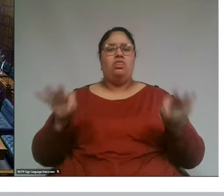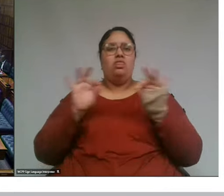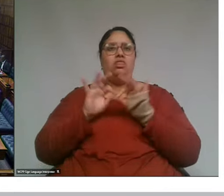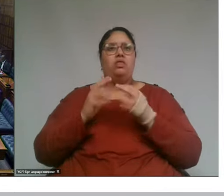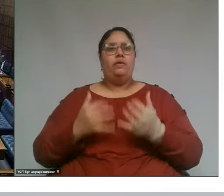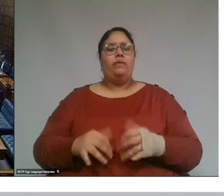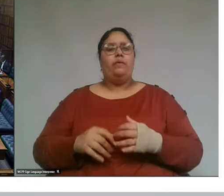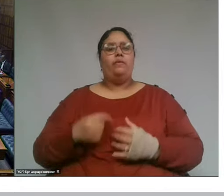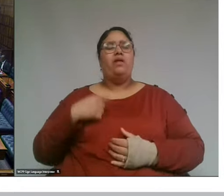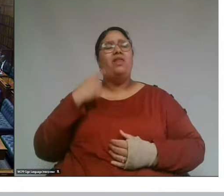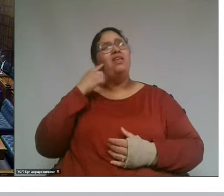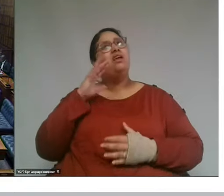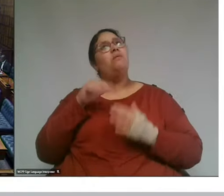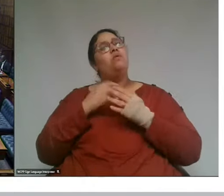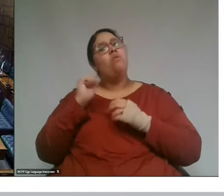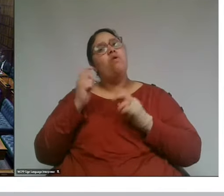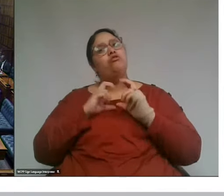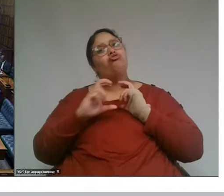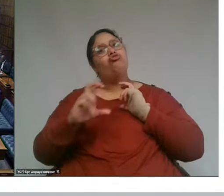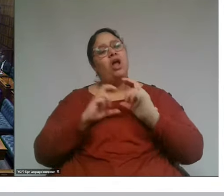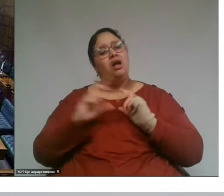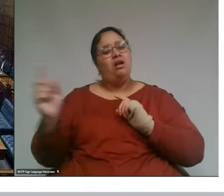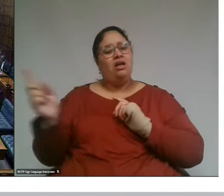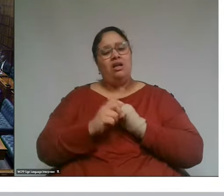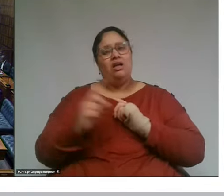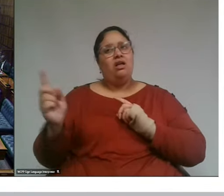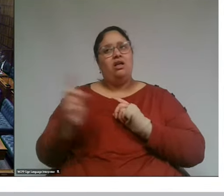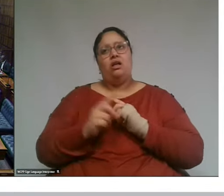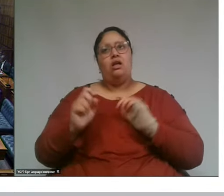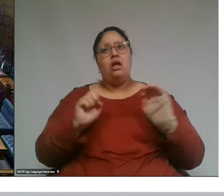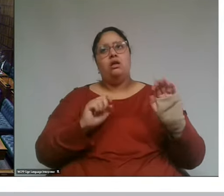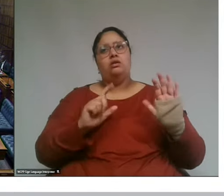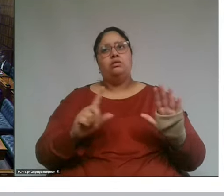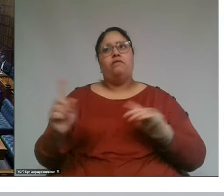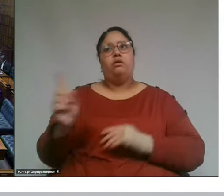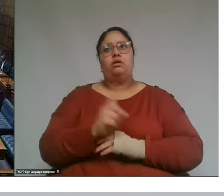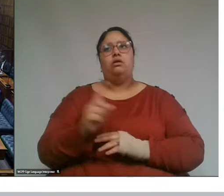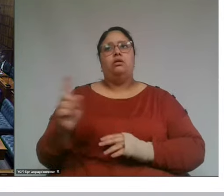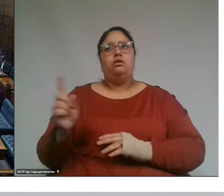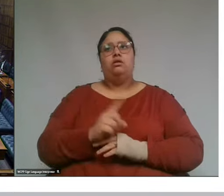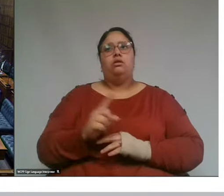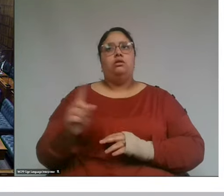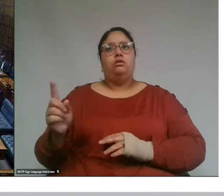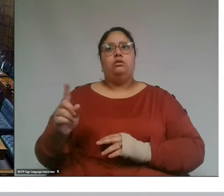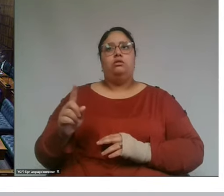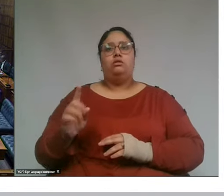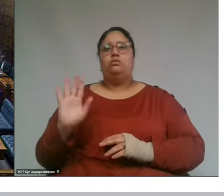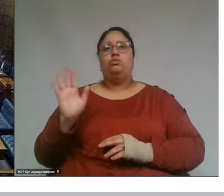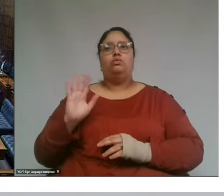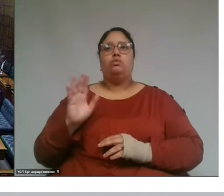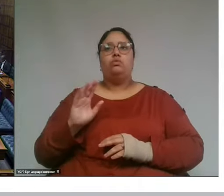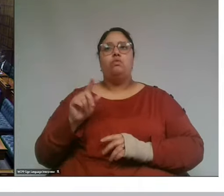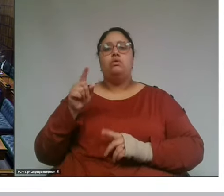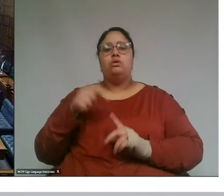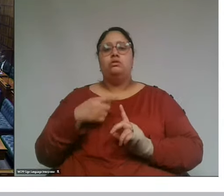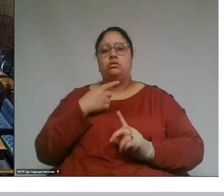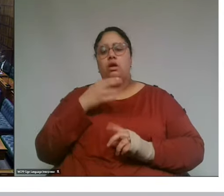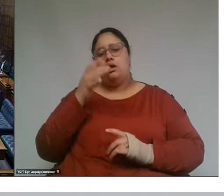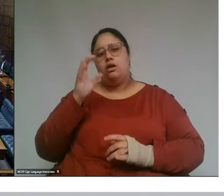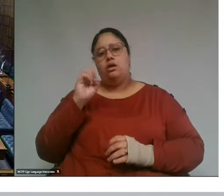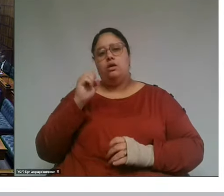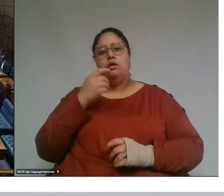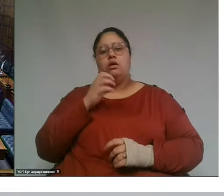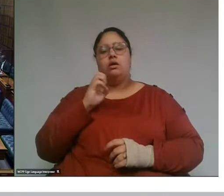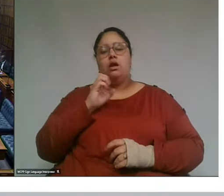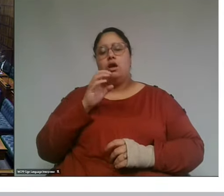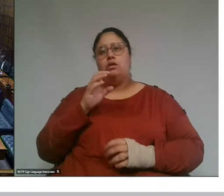especially if I think of all the trucks that run up the N7 up past better Fontaine better Fontaine is got the most beautiful infrastructure from